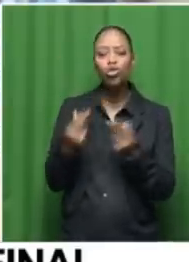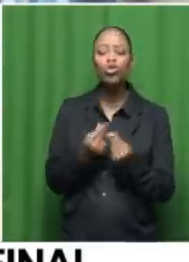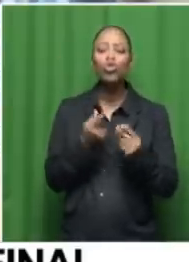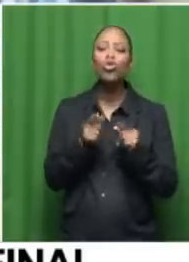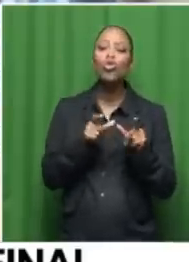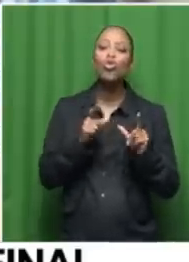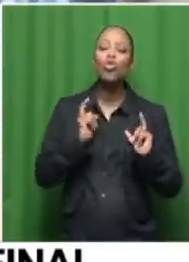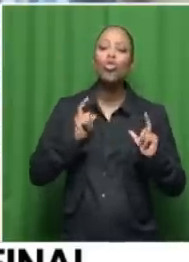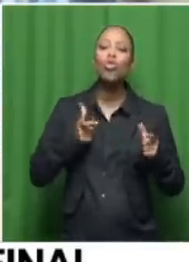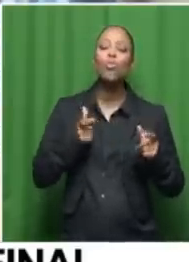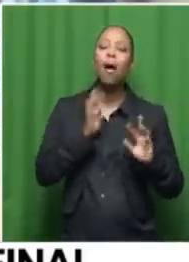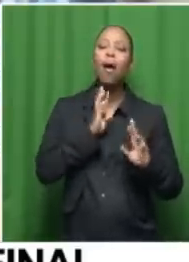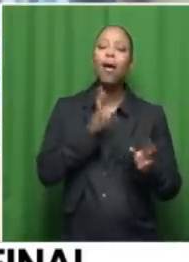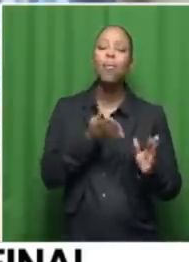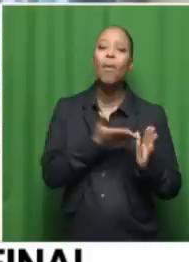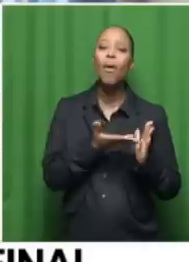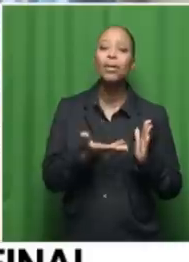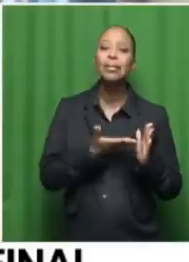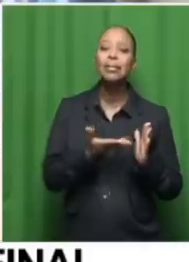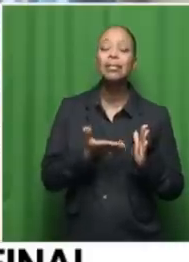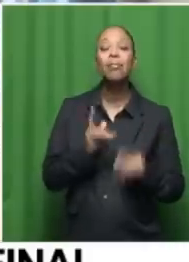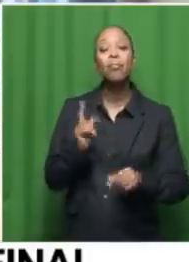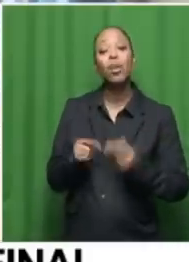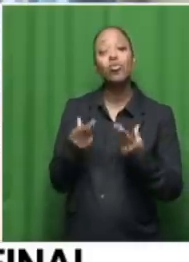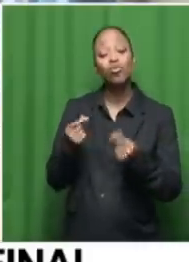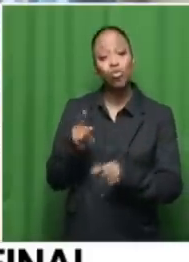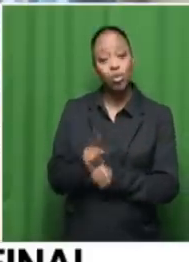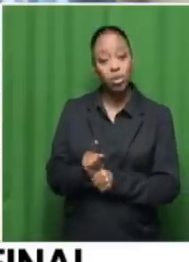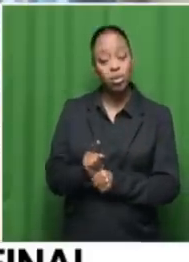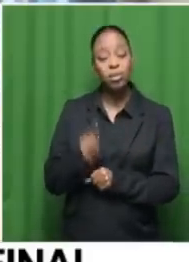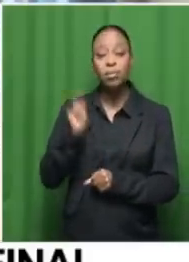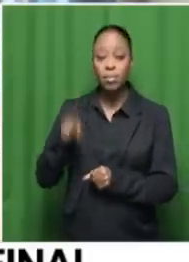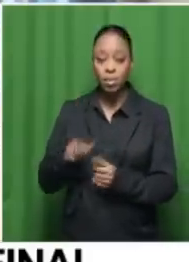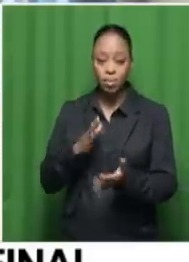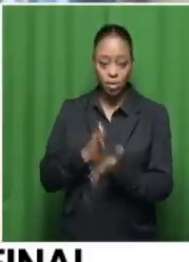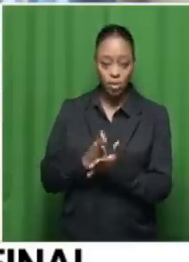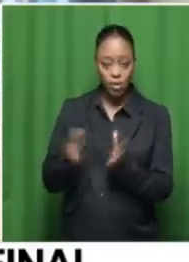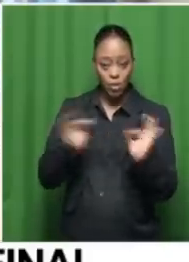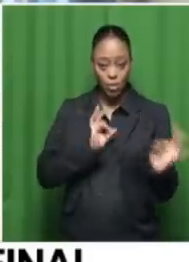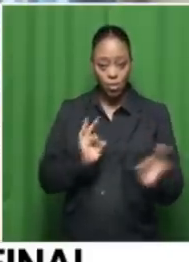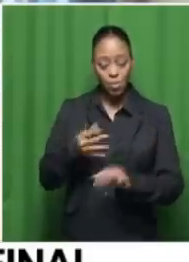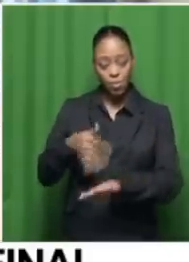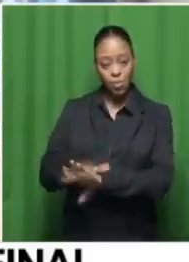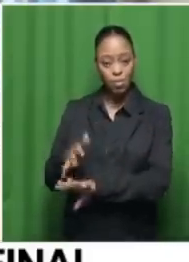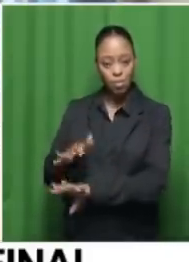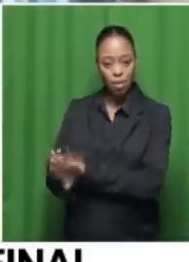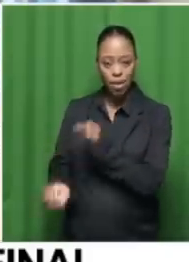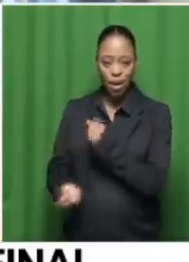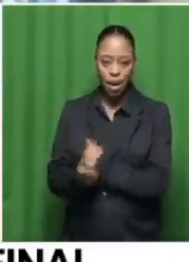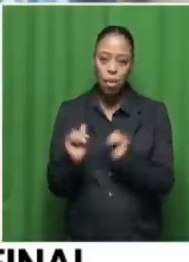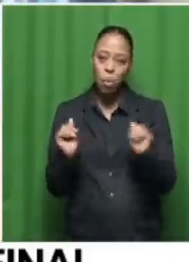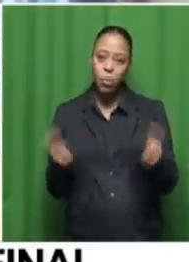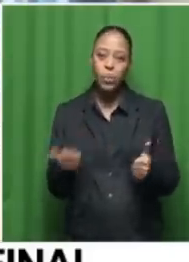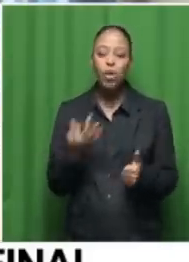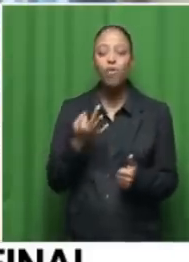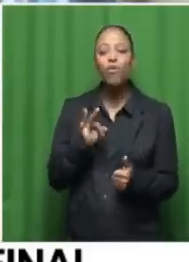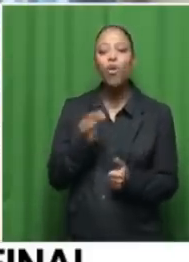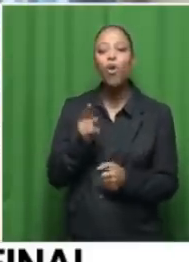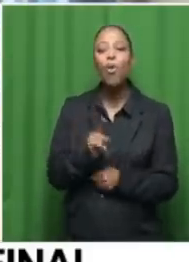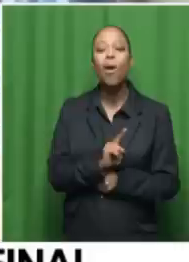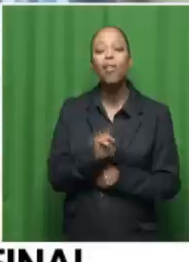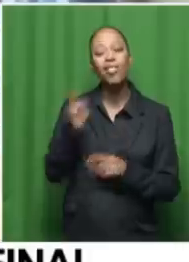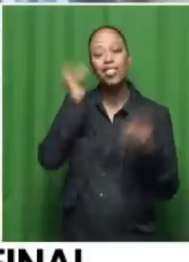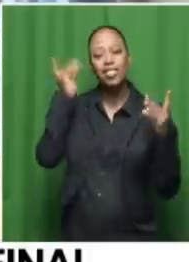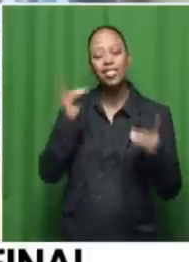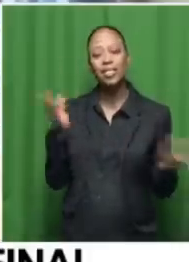Commission report should be to give proper implementation of that